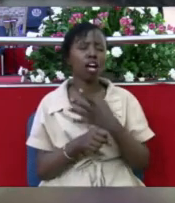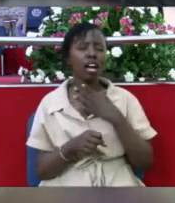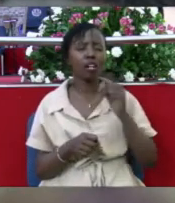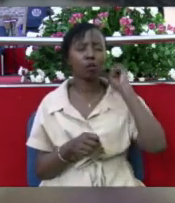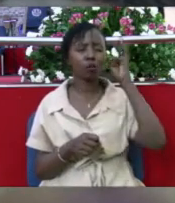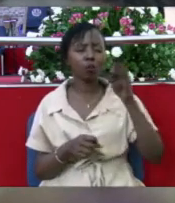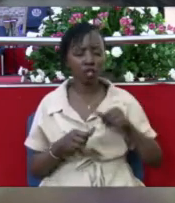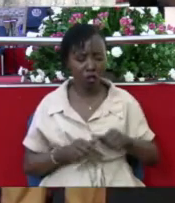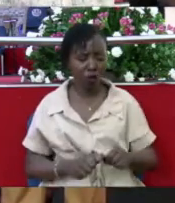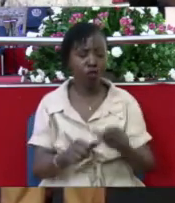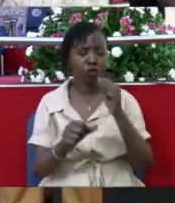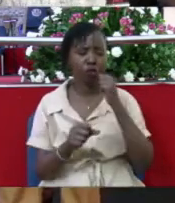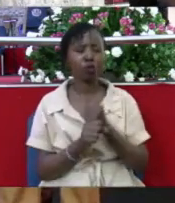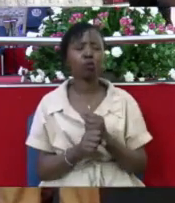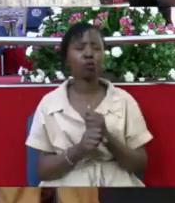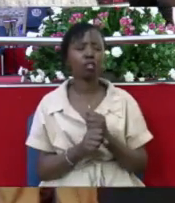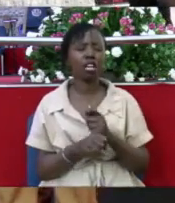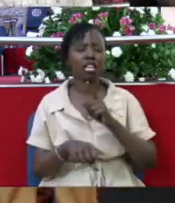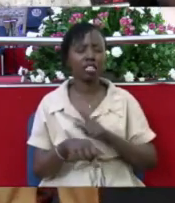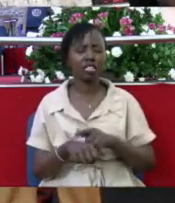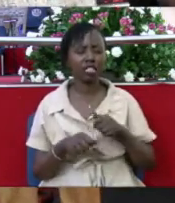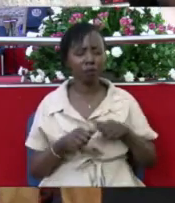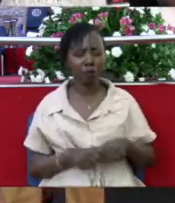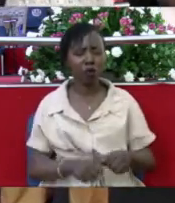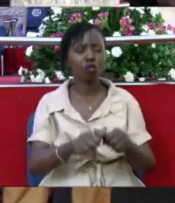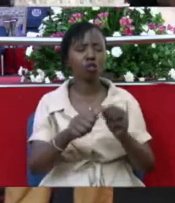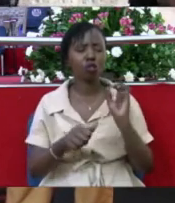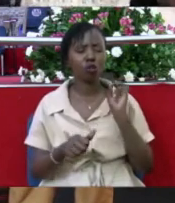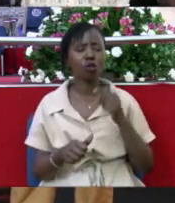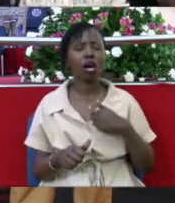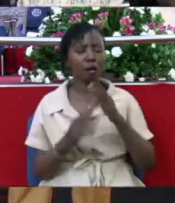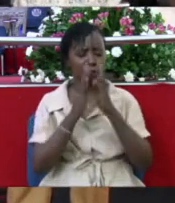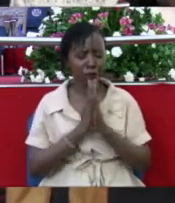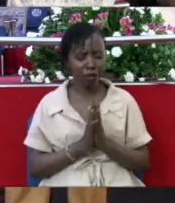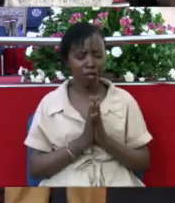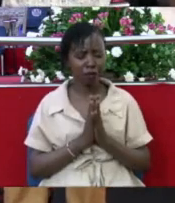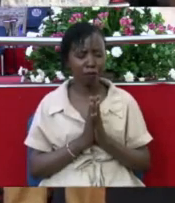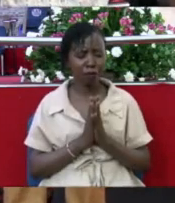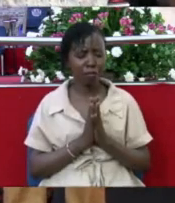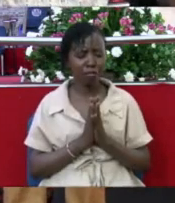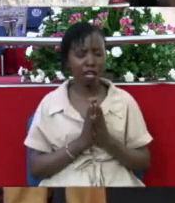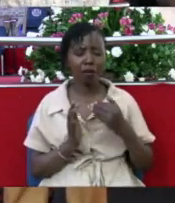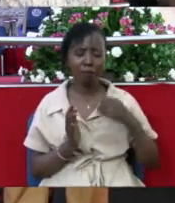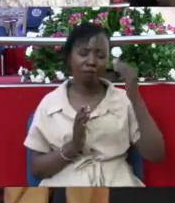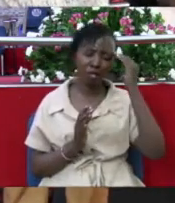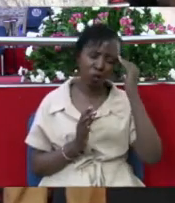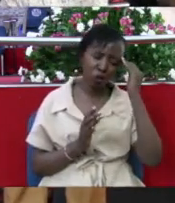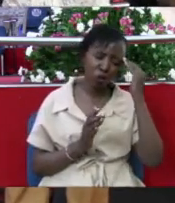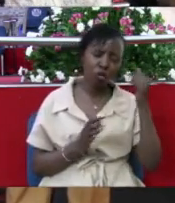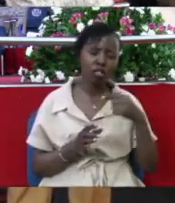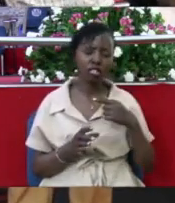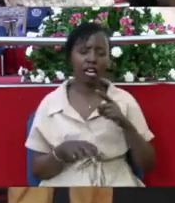Na unaendelea kutenda. And as we continue, O God, I pray. Na tunapoendelea Bwana ninaomba. Because I know with this restart will come great things. Kwa sababu